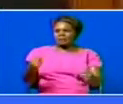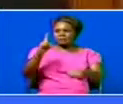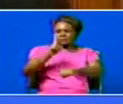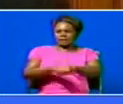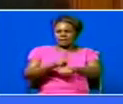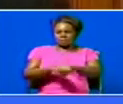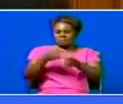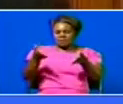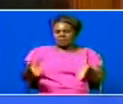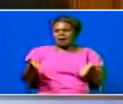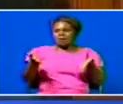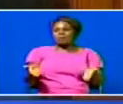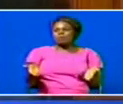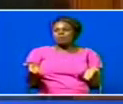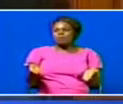time,